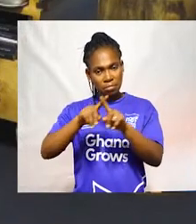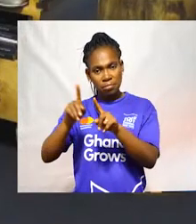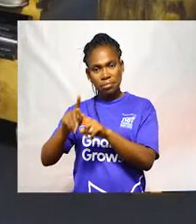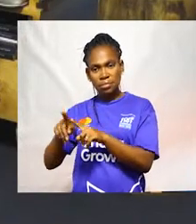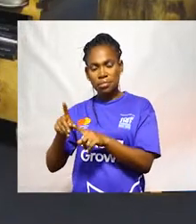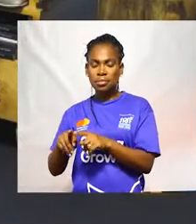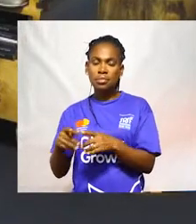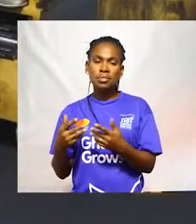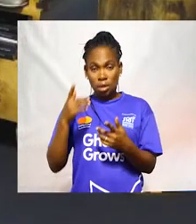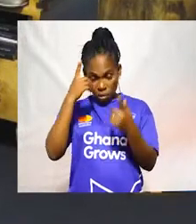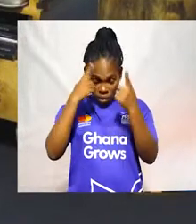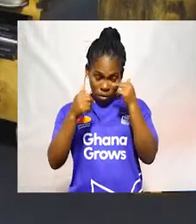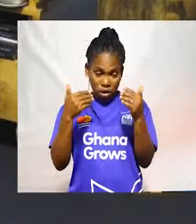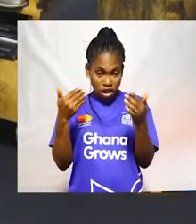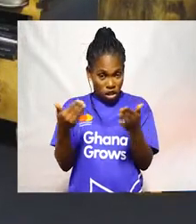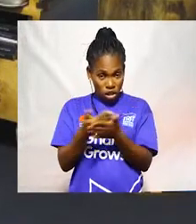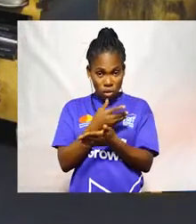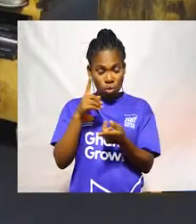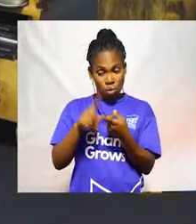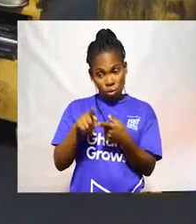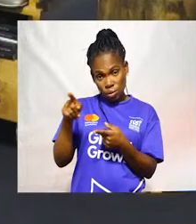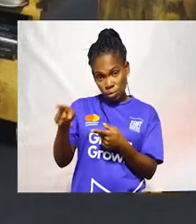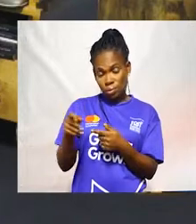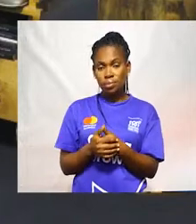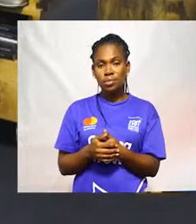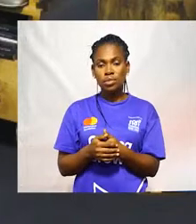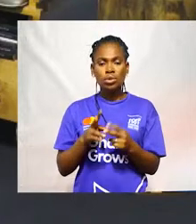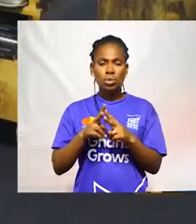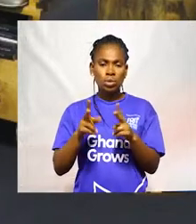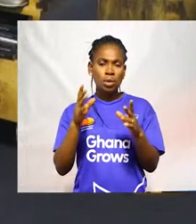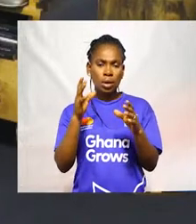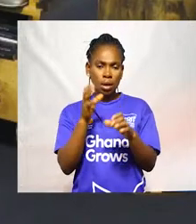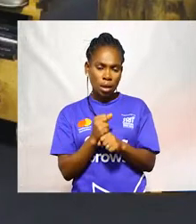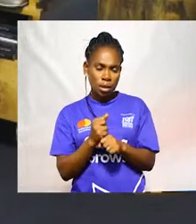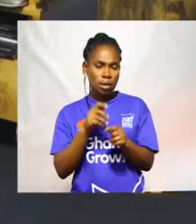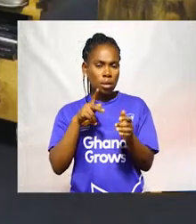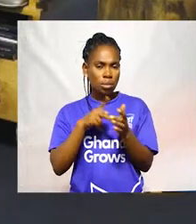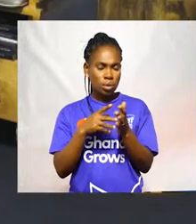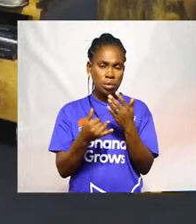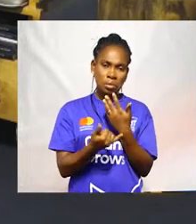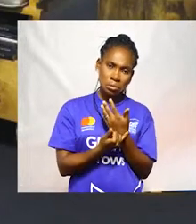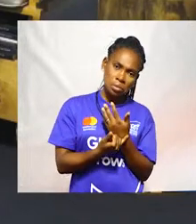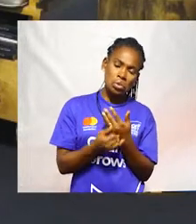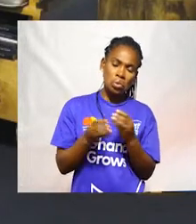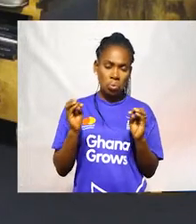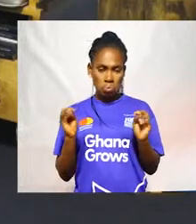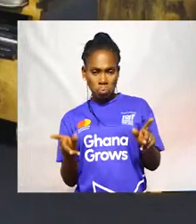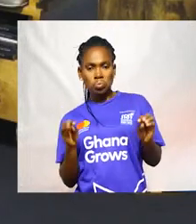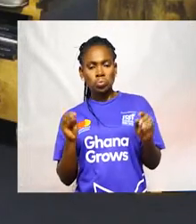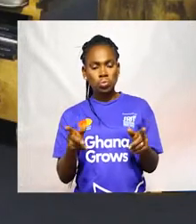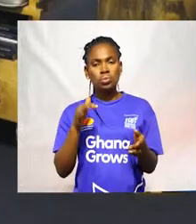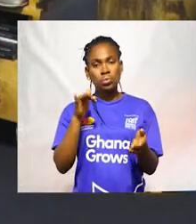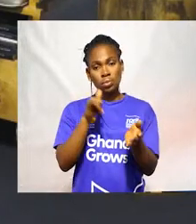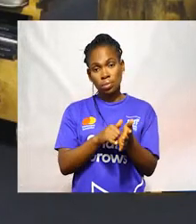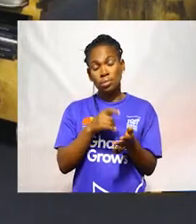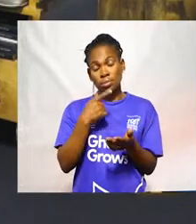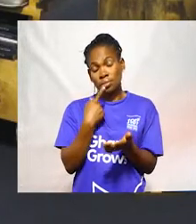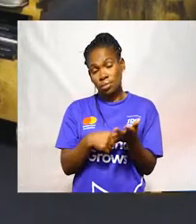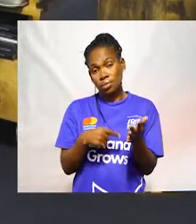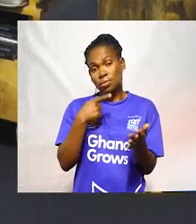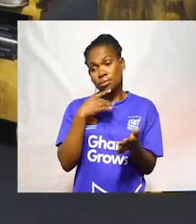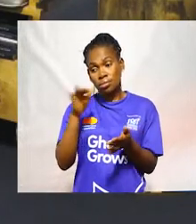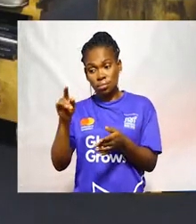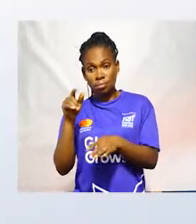Tiga, because it's new to you. So you come up with a project, you run it by them. They're like, okay, this one